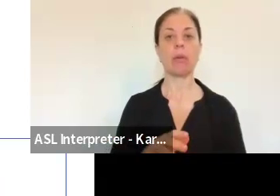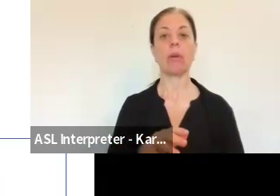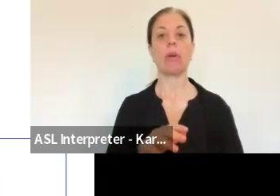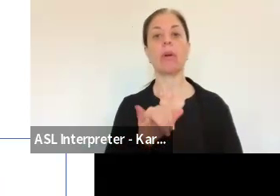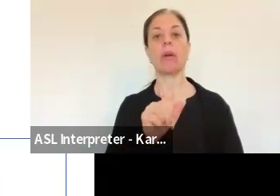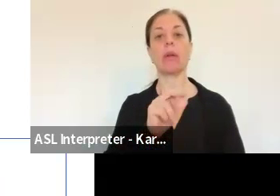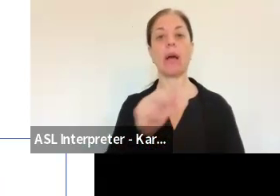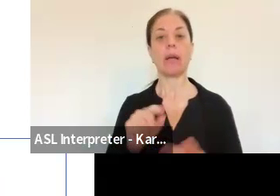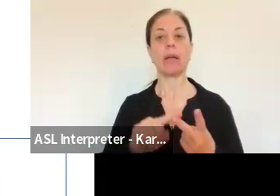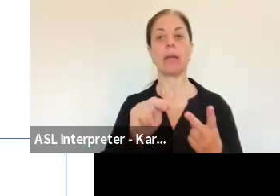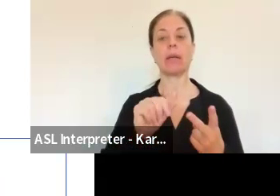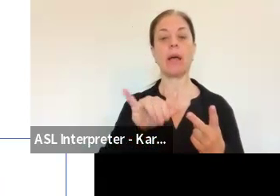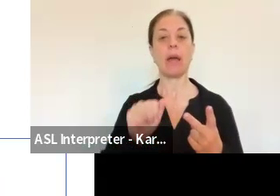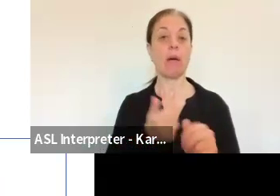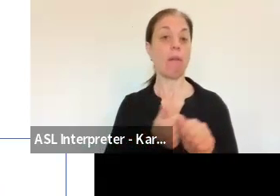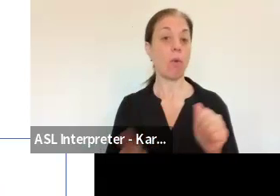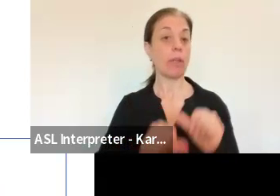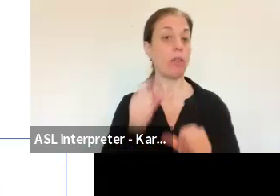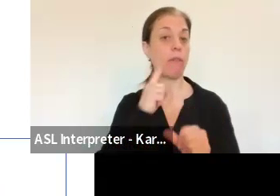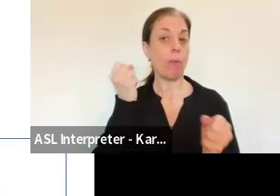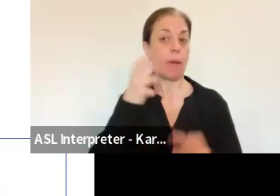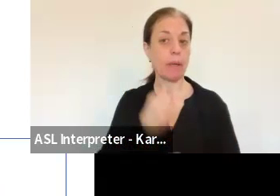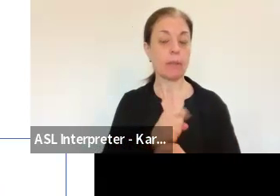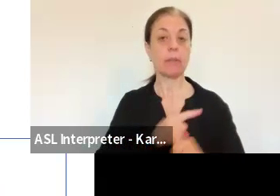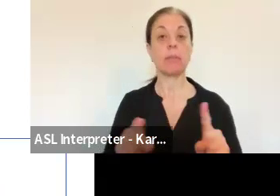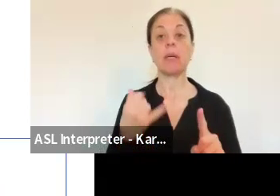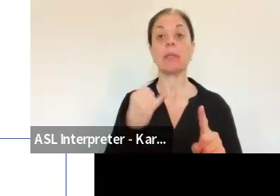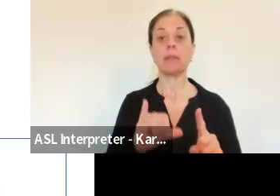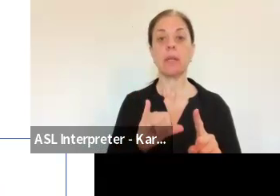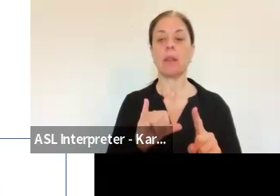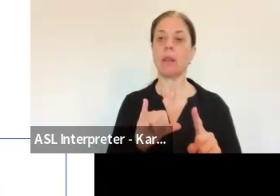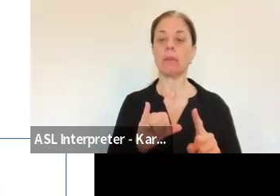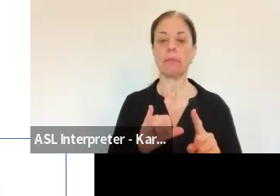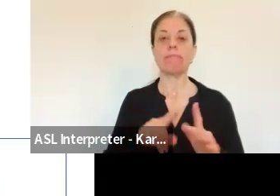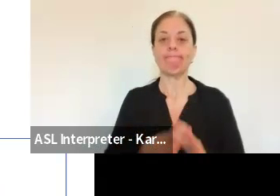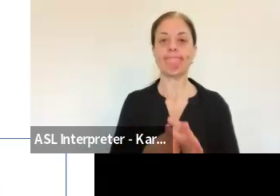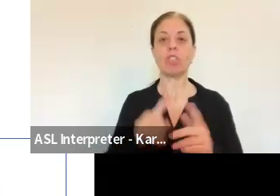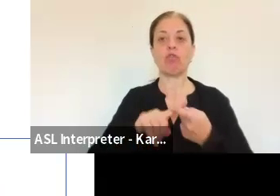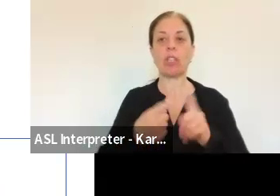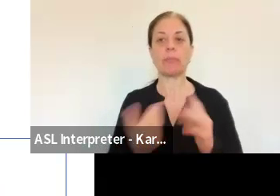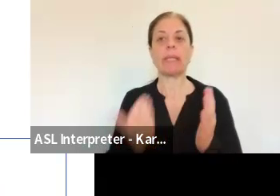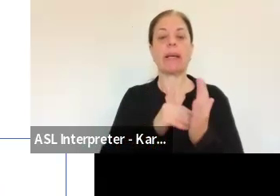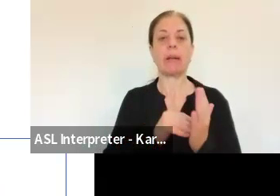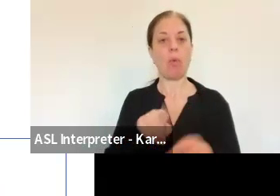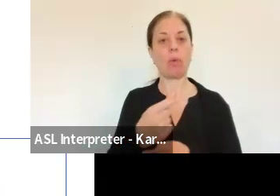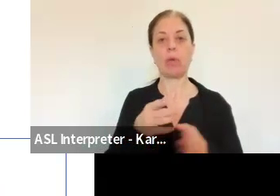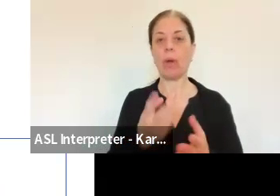and Naya may have avoided each other for years, yet rekindling their friendship might be the only way they'll both